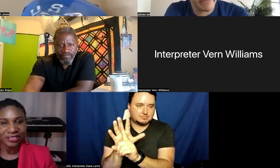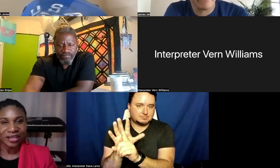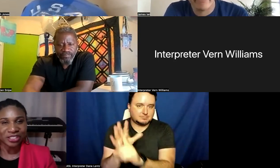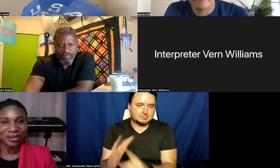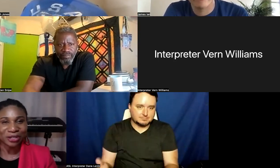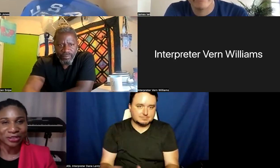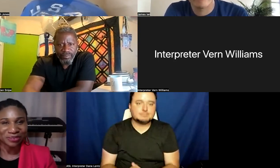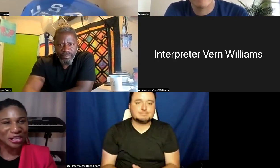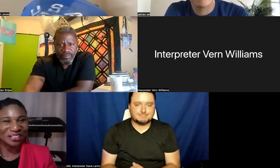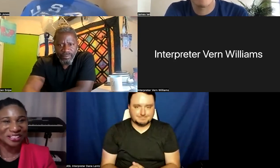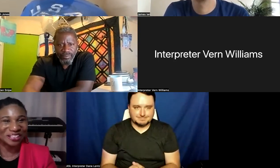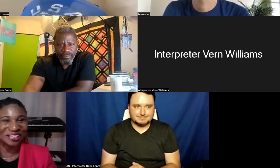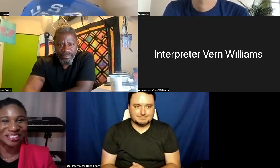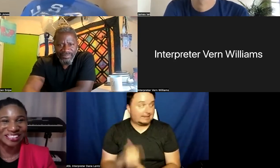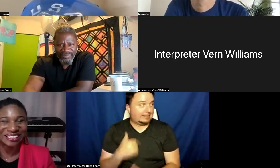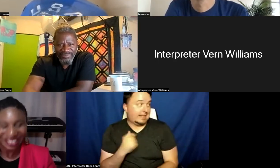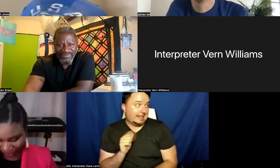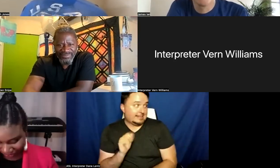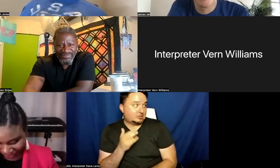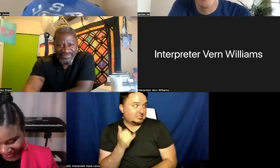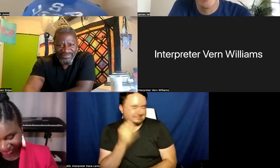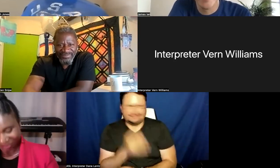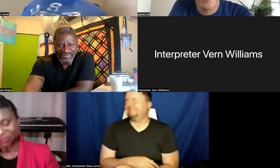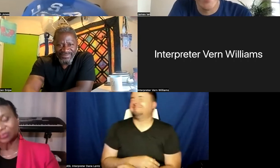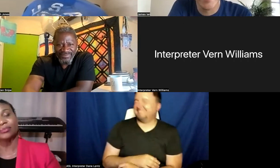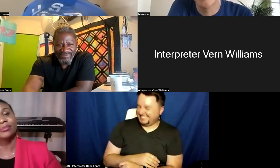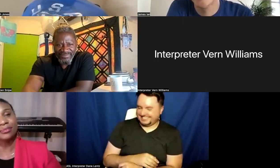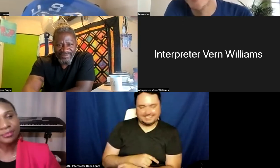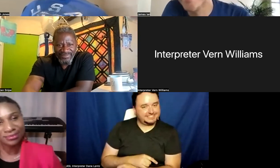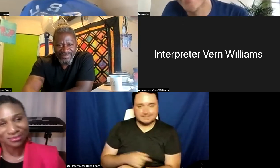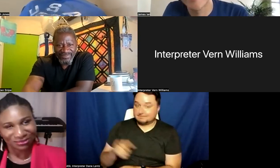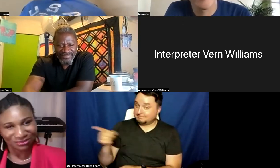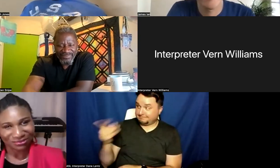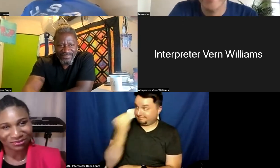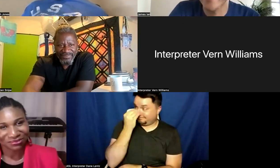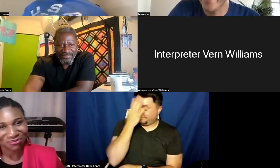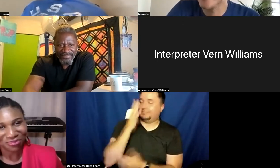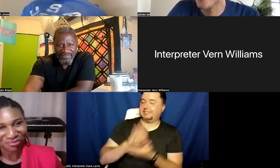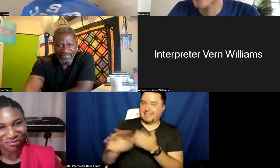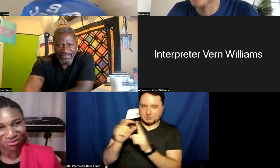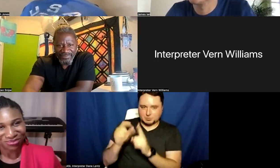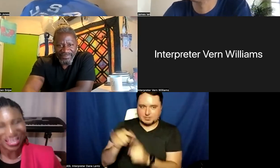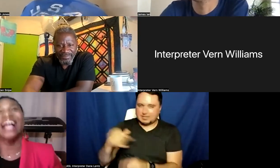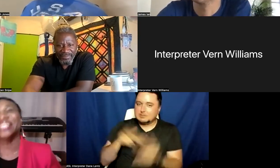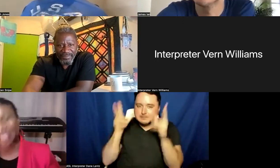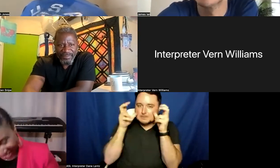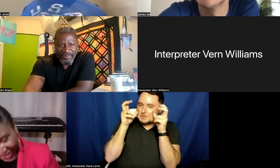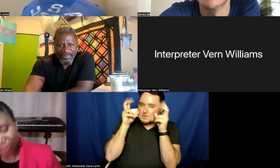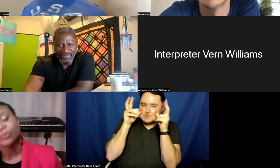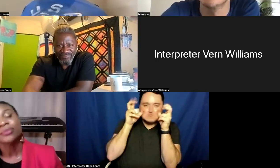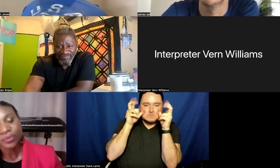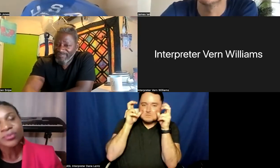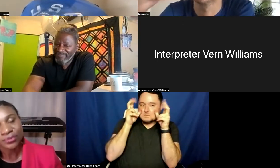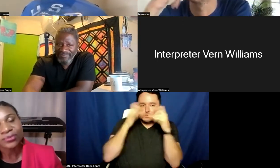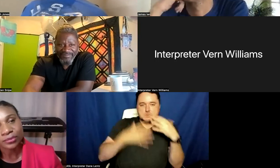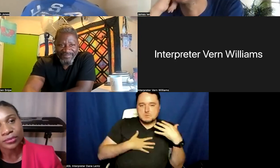This is Lachi, and I'm done. No, you gave us a nice word, so we were just soaking it up.